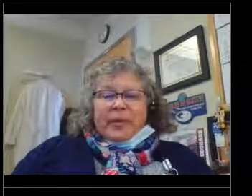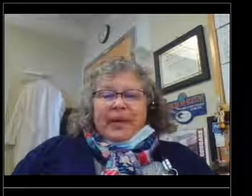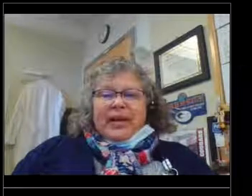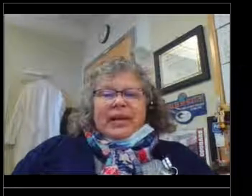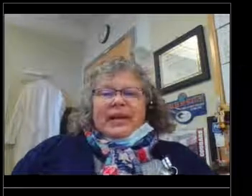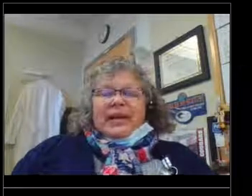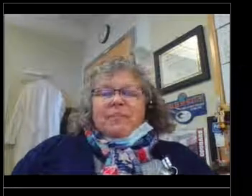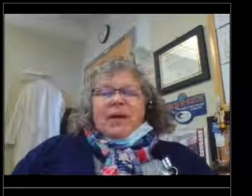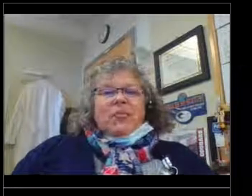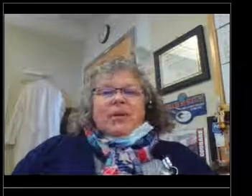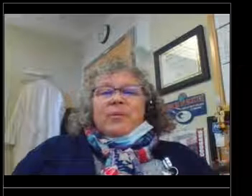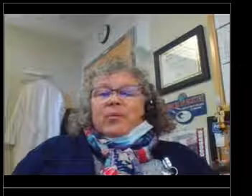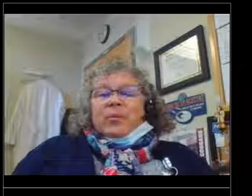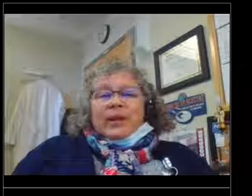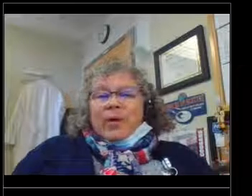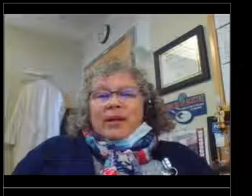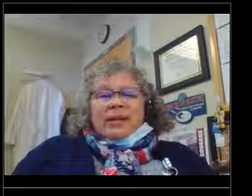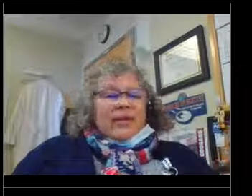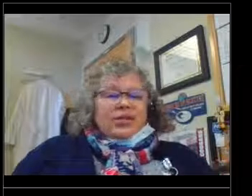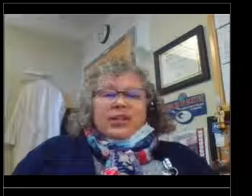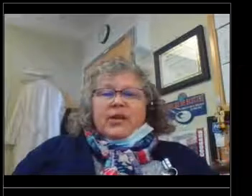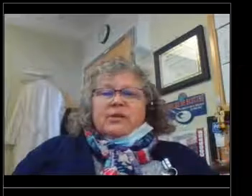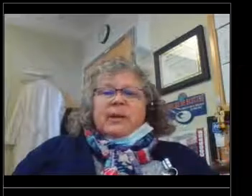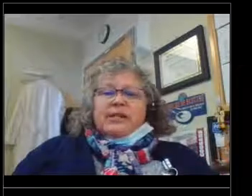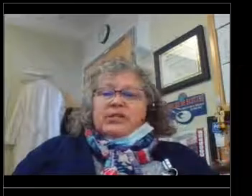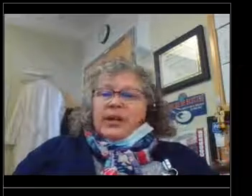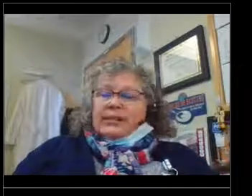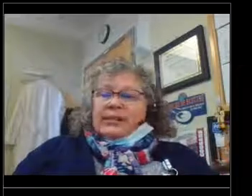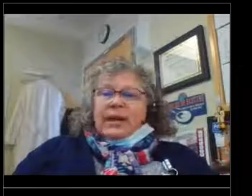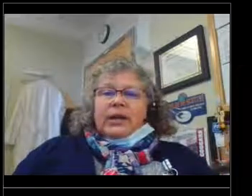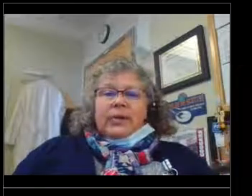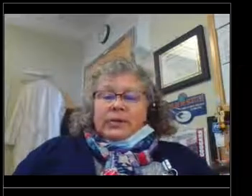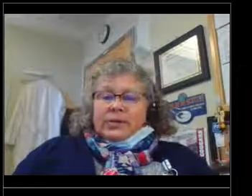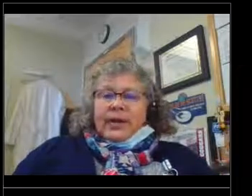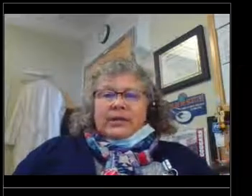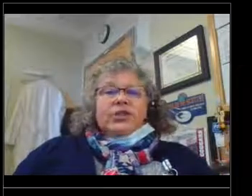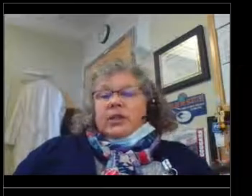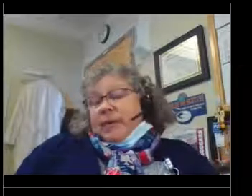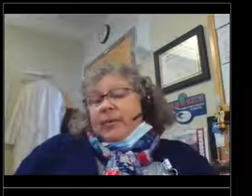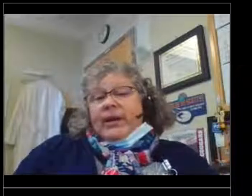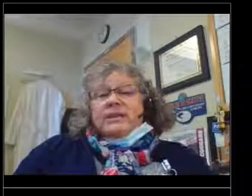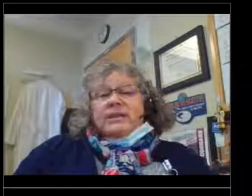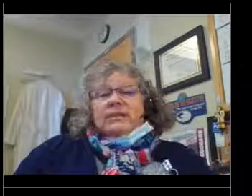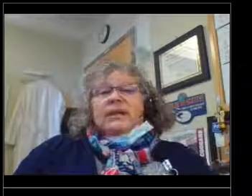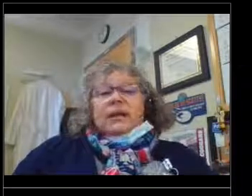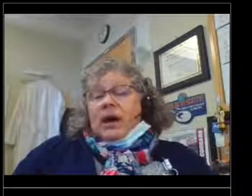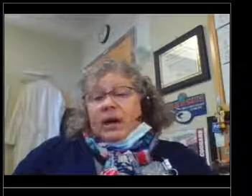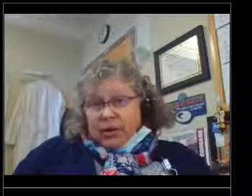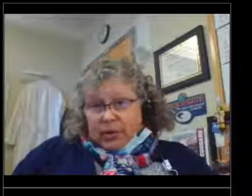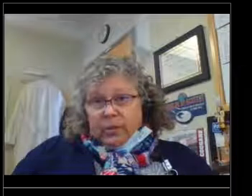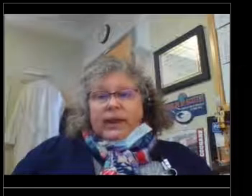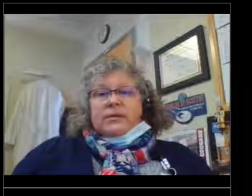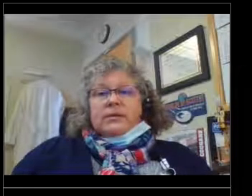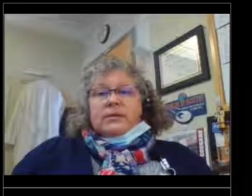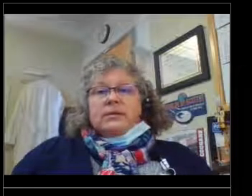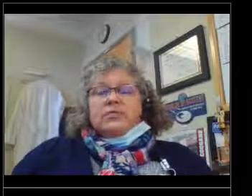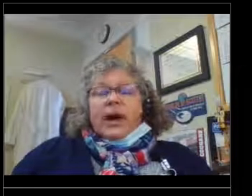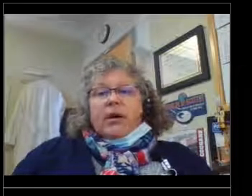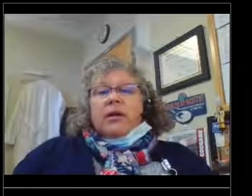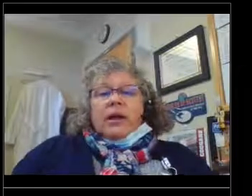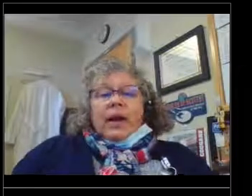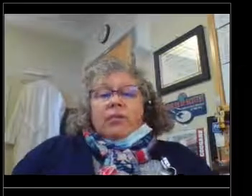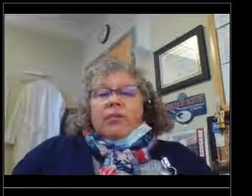those people that know me. And we work really well together. She knows my strengths, I know her strengths, she knows my weaknesses, and I know her